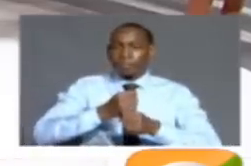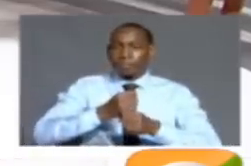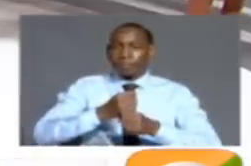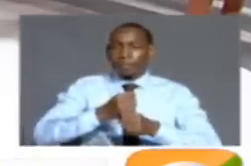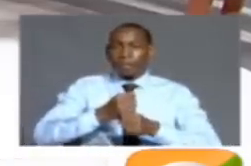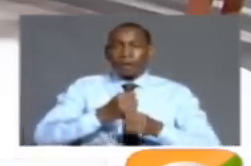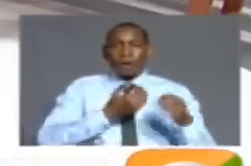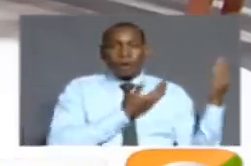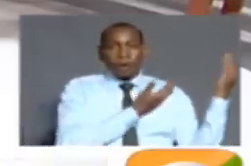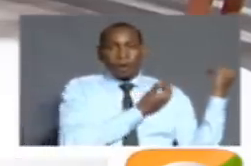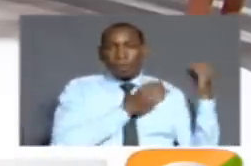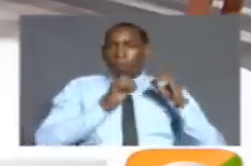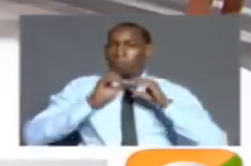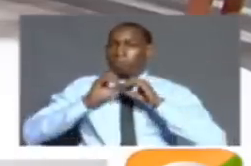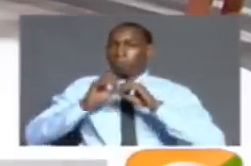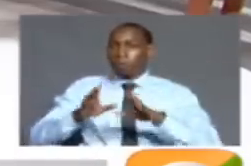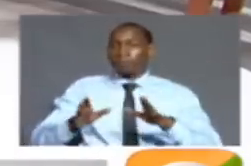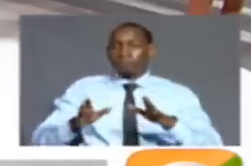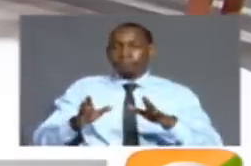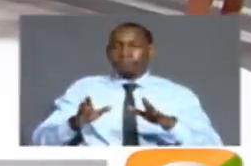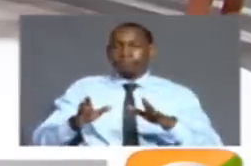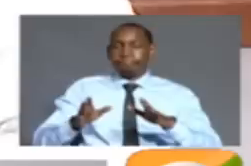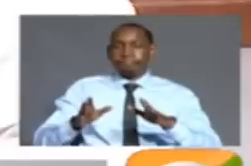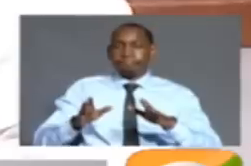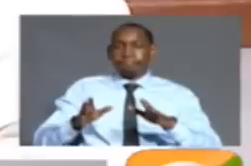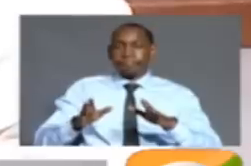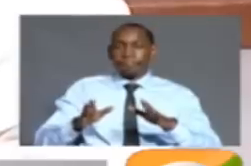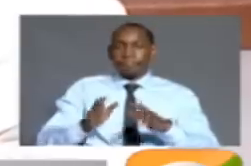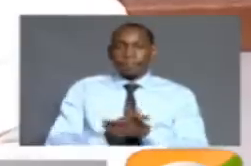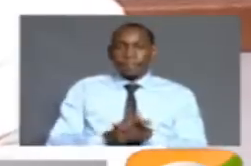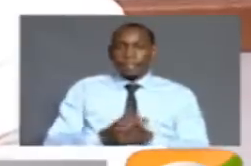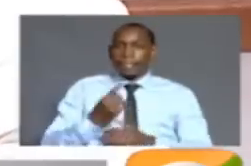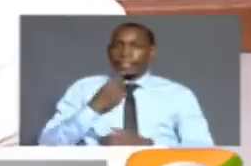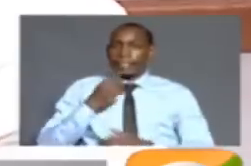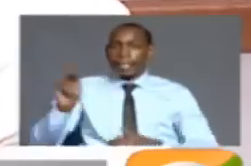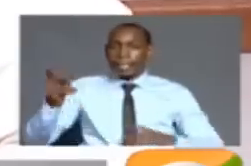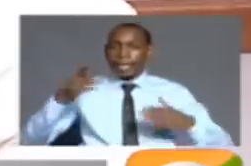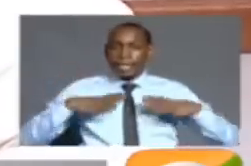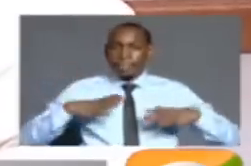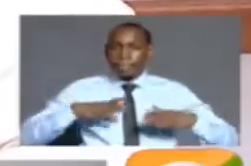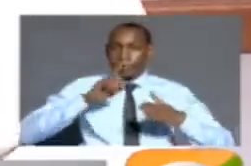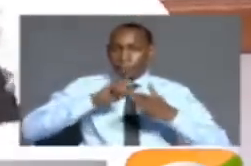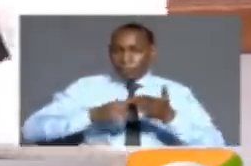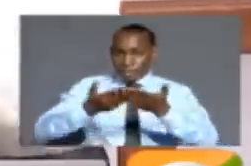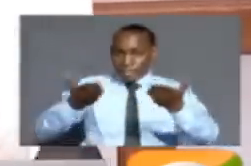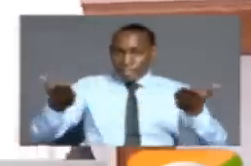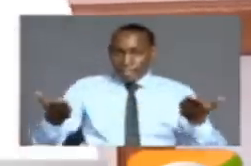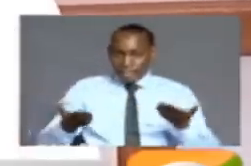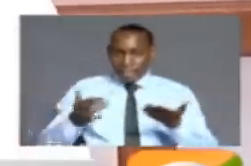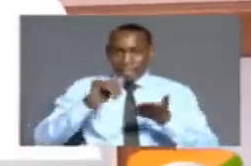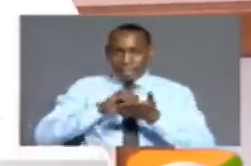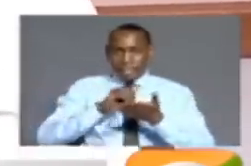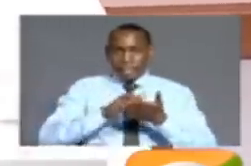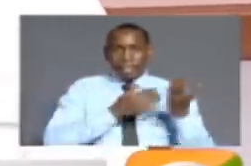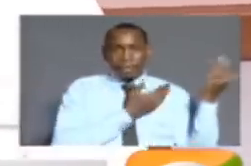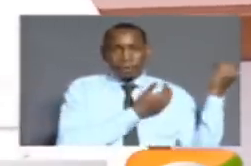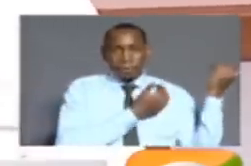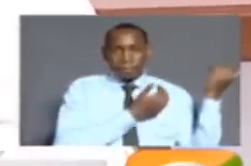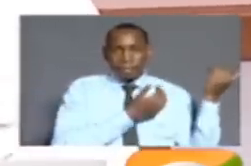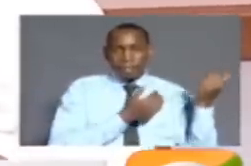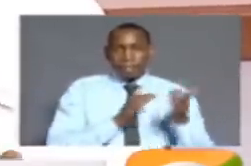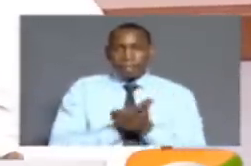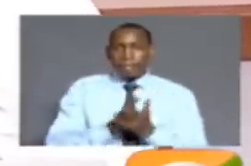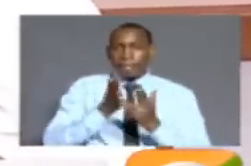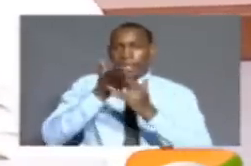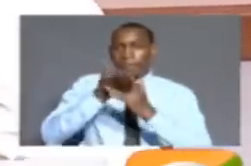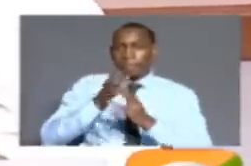being lost in this country. What do you tell Kenyans? What do you tell people out there who are looking at you guys? You're in your mid-30s